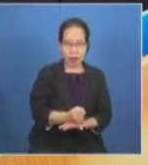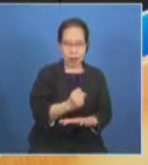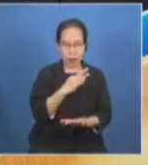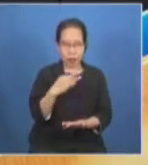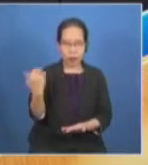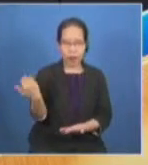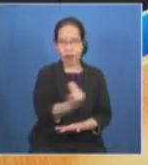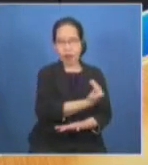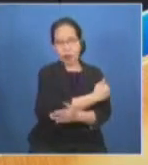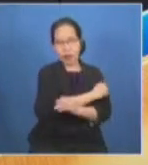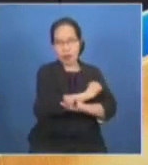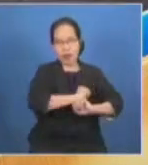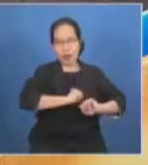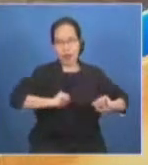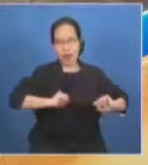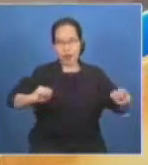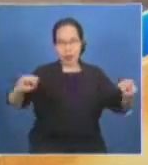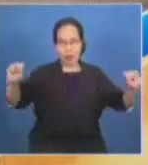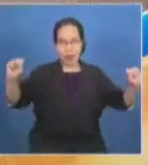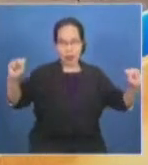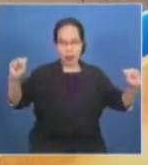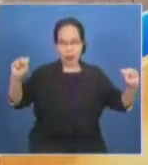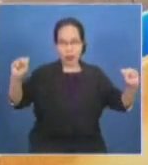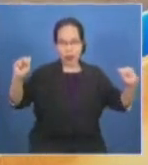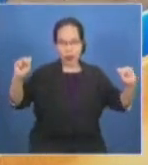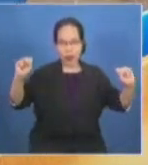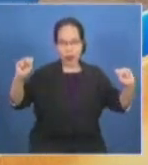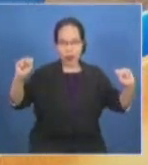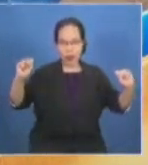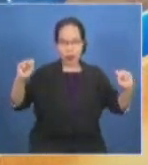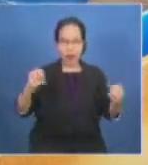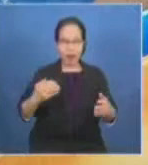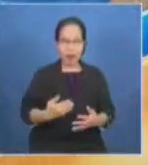because that is the sign of our salvation.